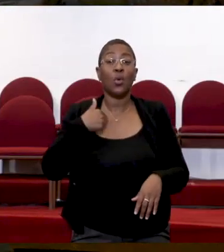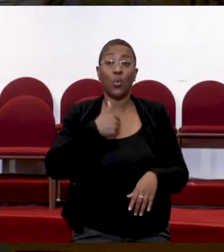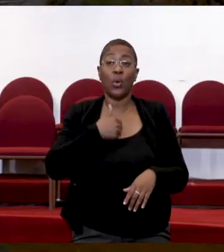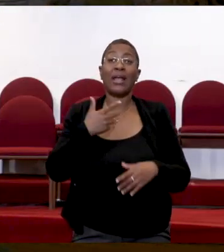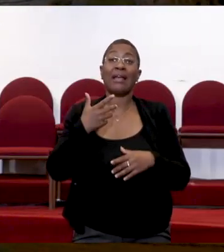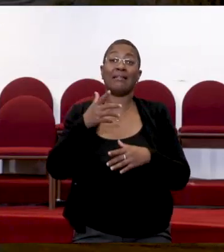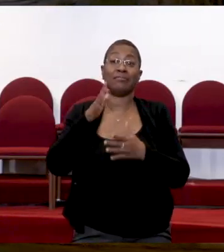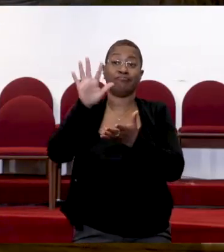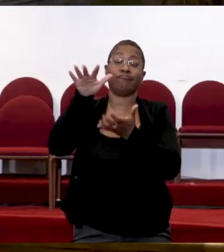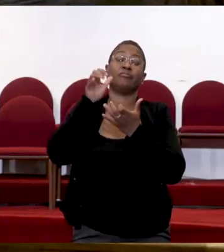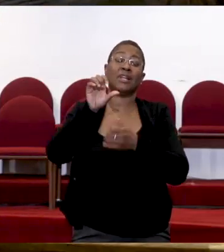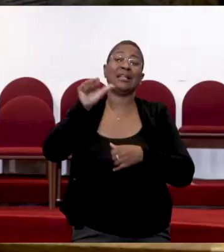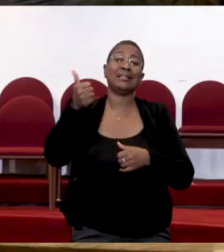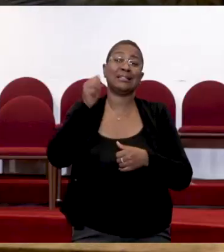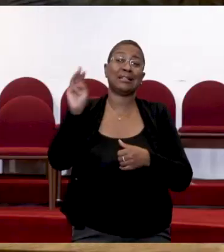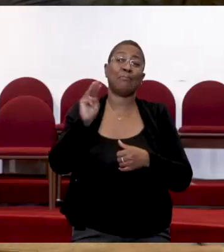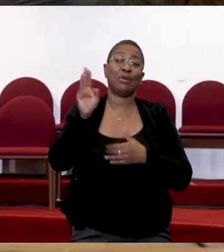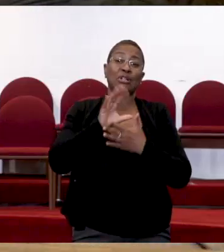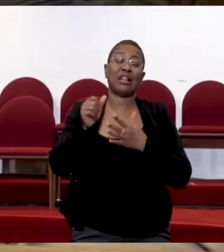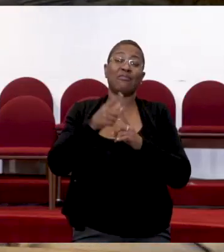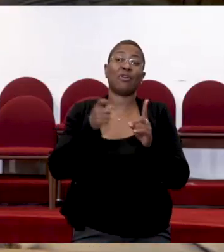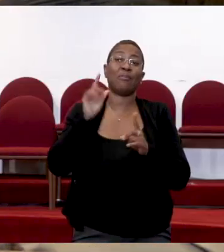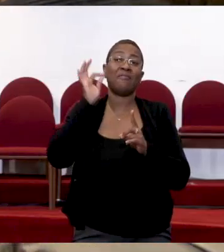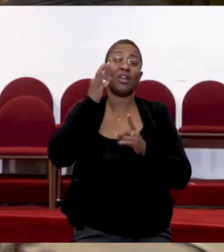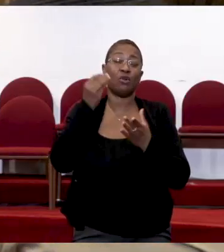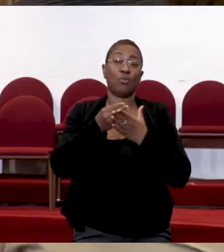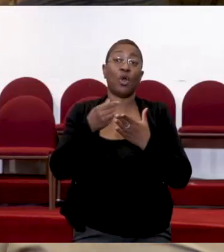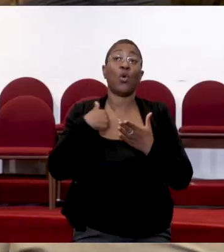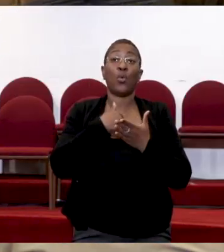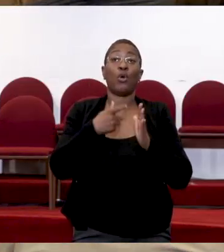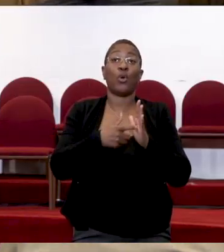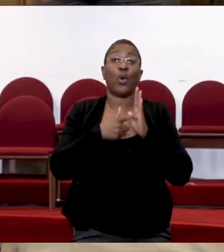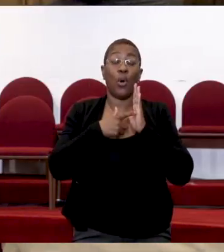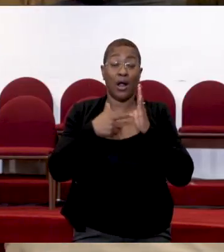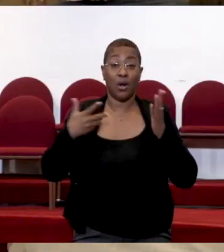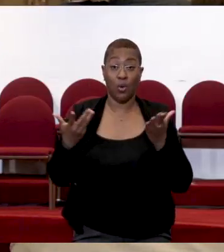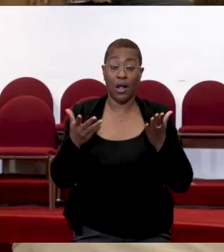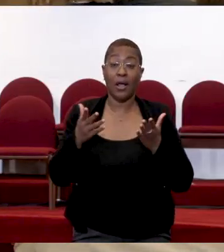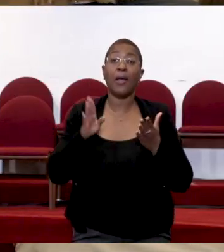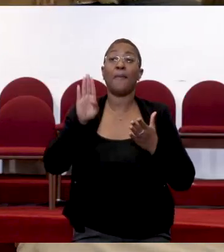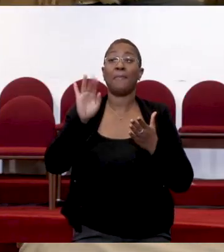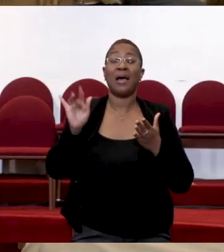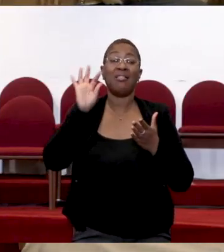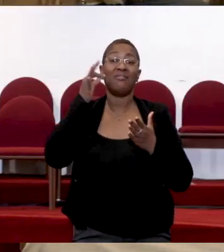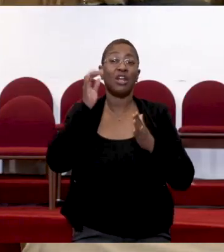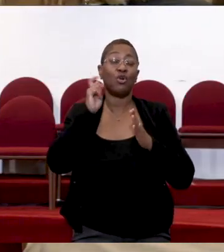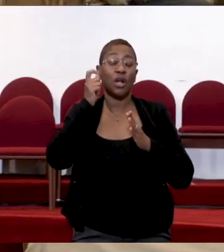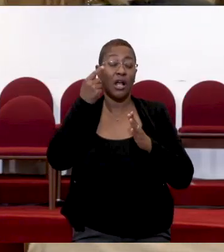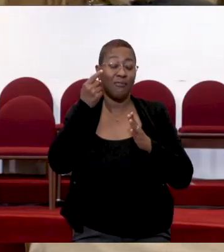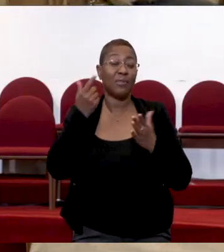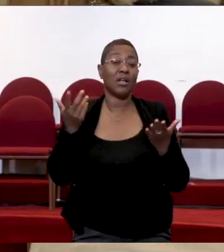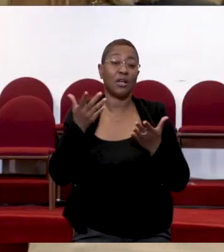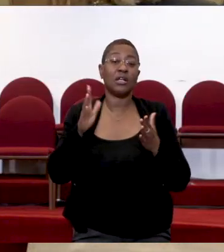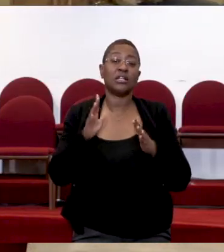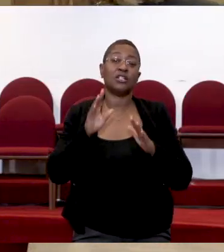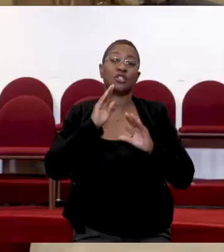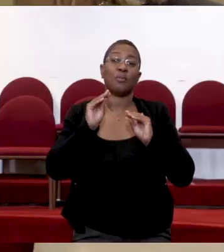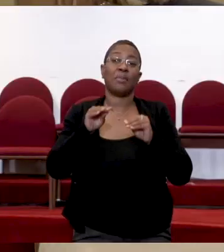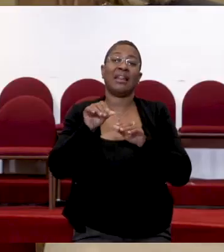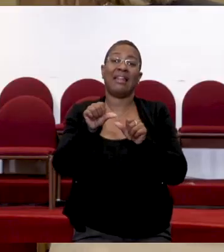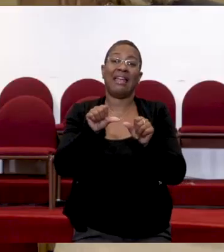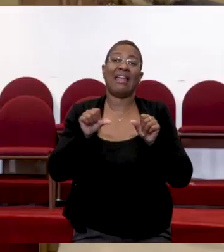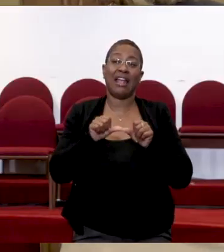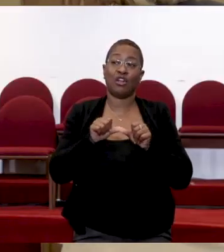of millions of dollars of federal money. We are required by the federal government to put it in the areas